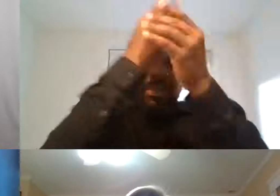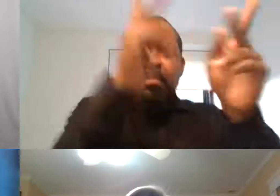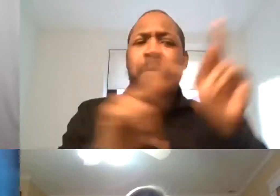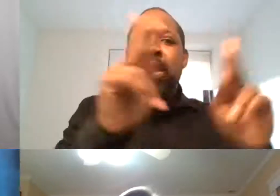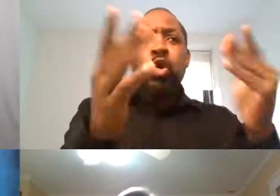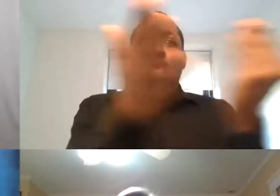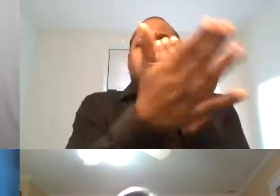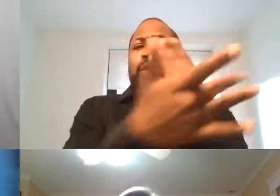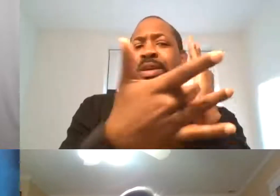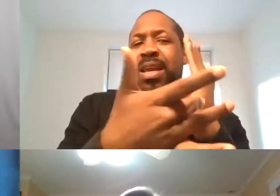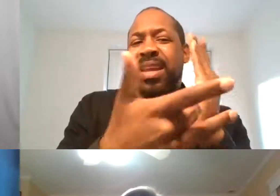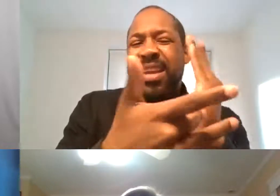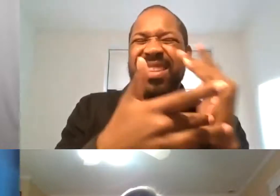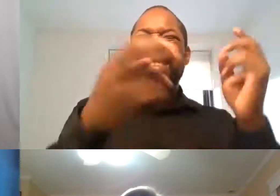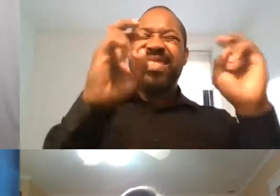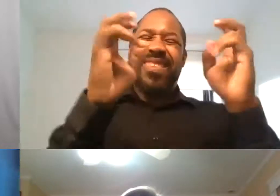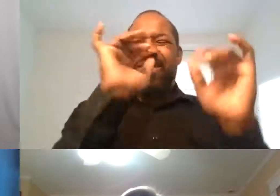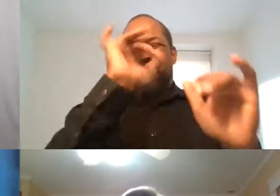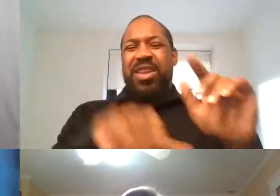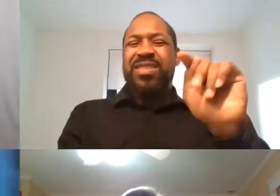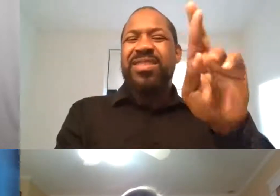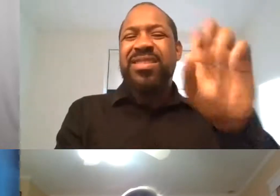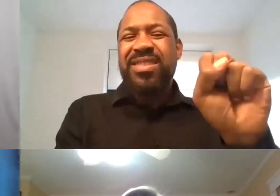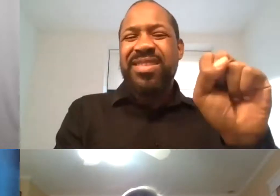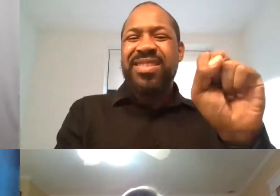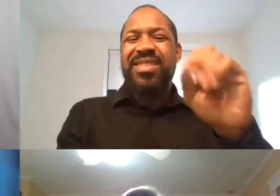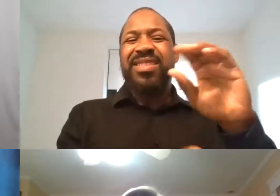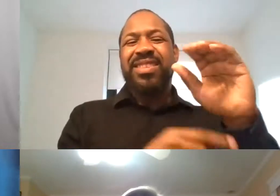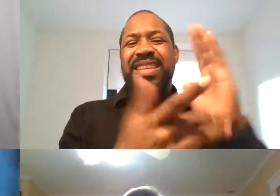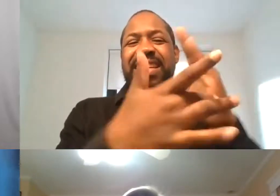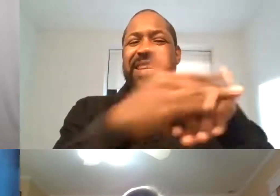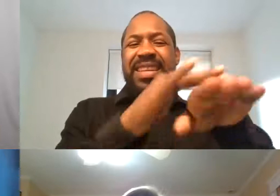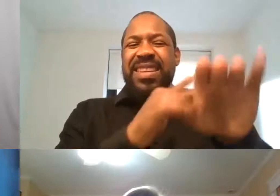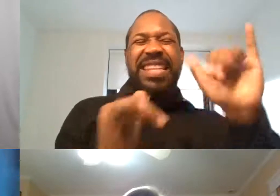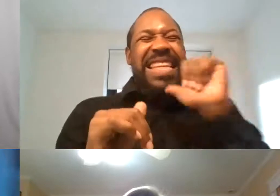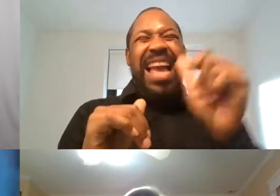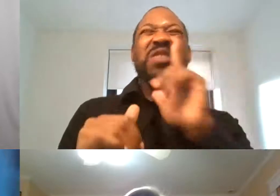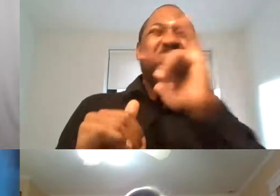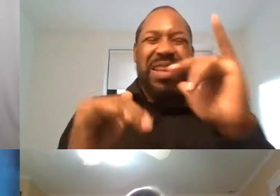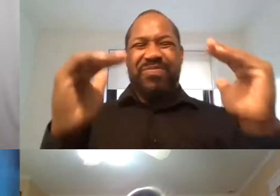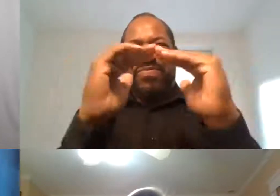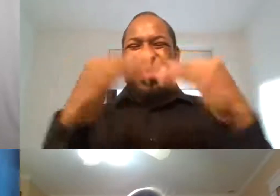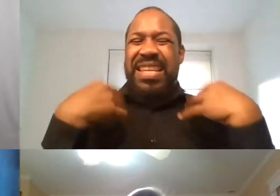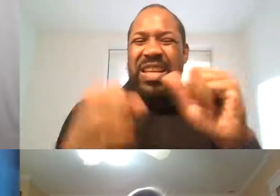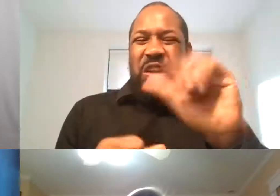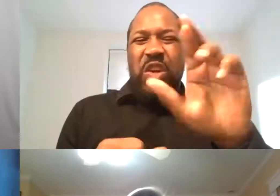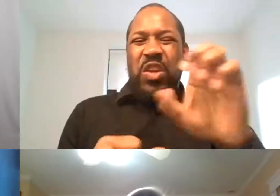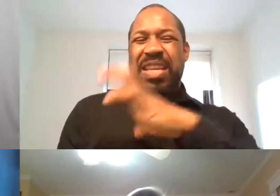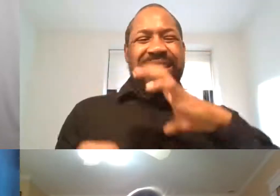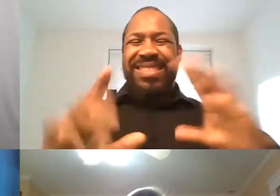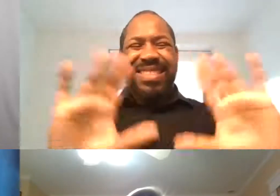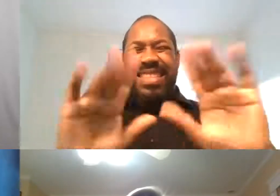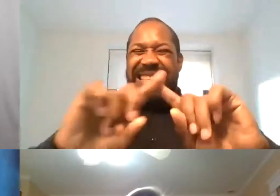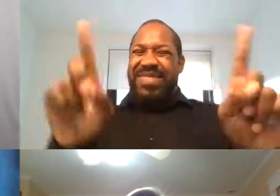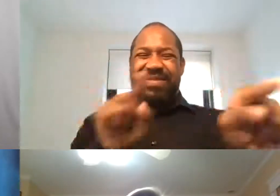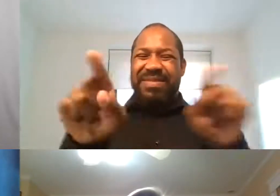text. Just really looking at new technology that people could use. That would be more for the TRS program. I think it's not